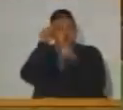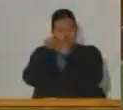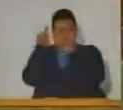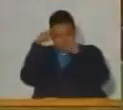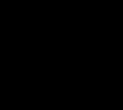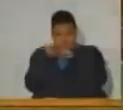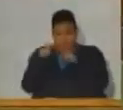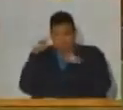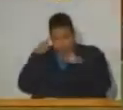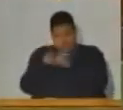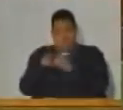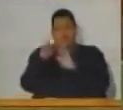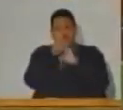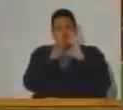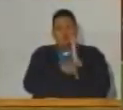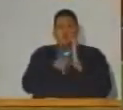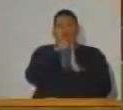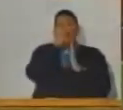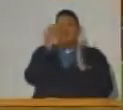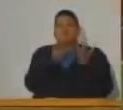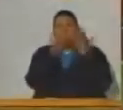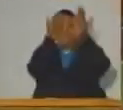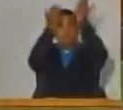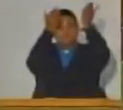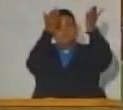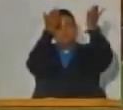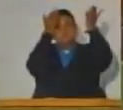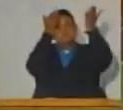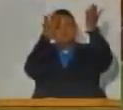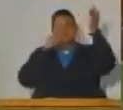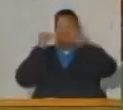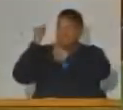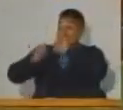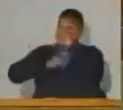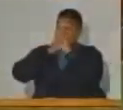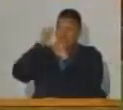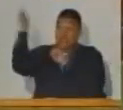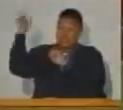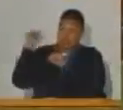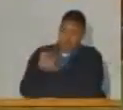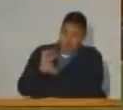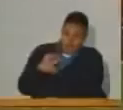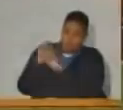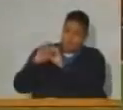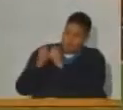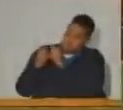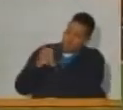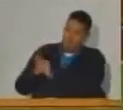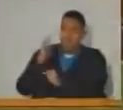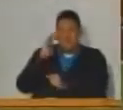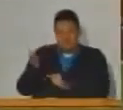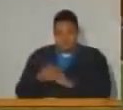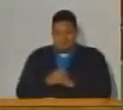conventions, protocols, and recommendations of the International Labour Organization.